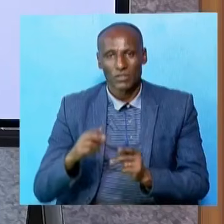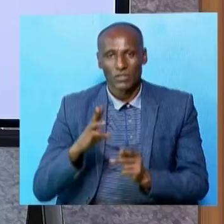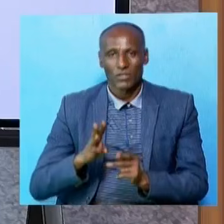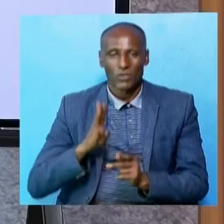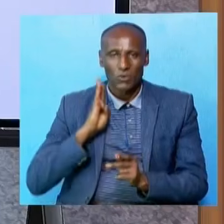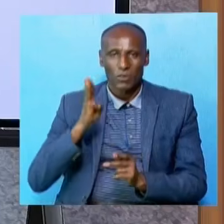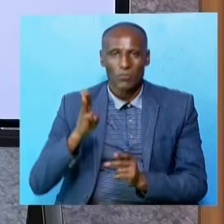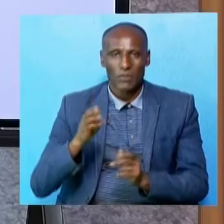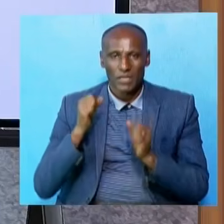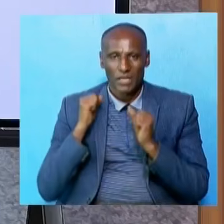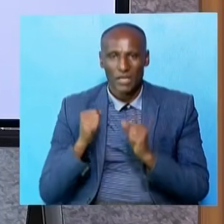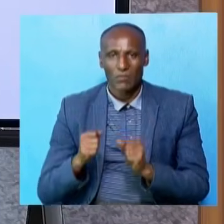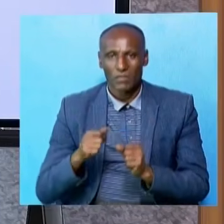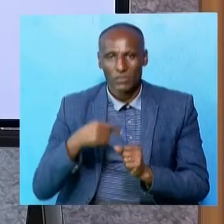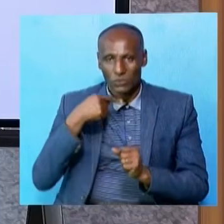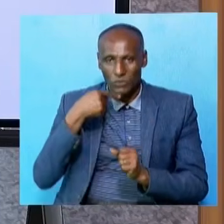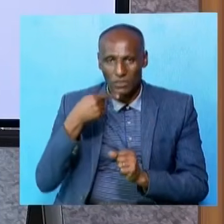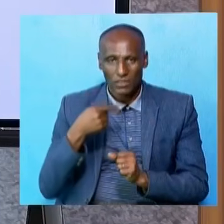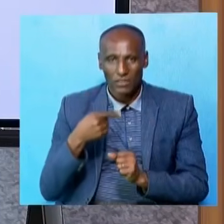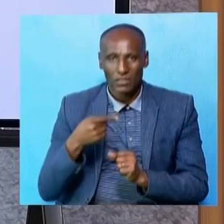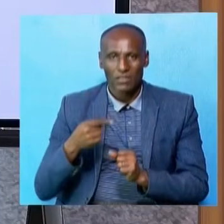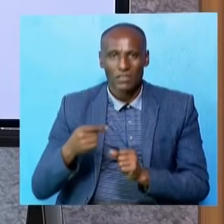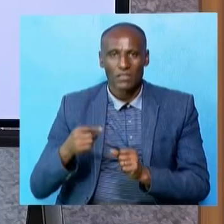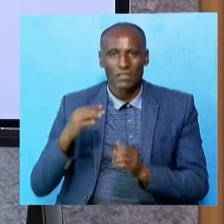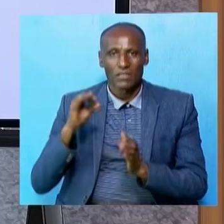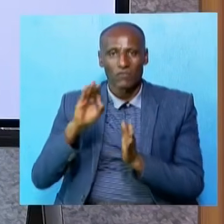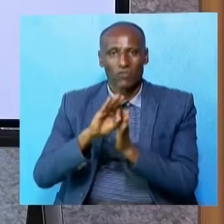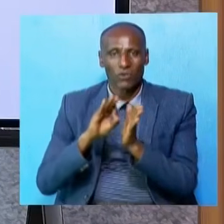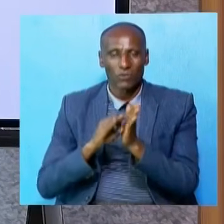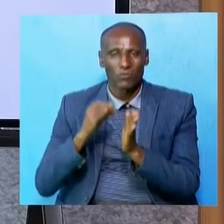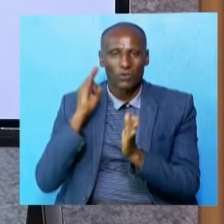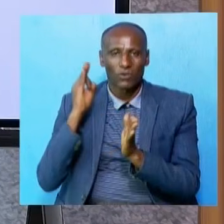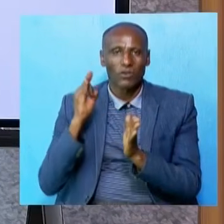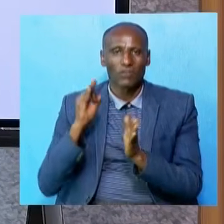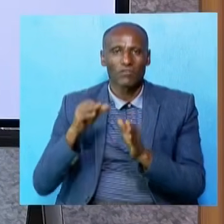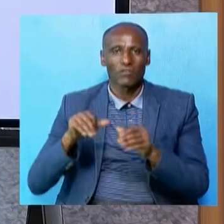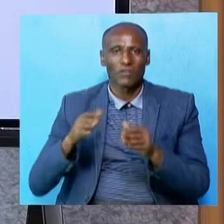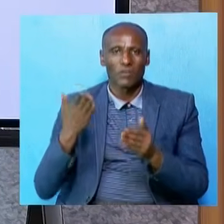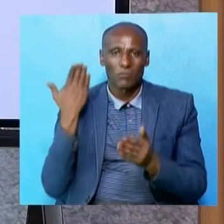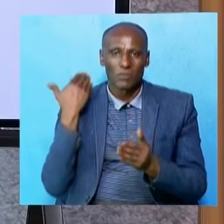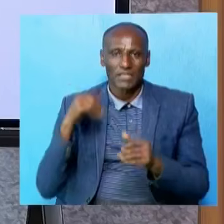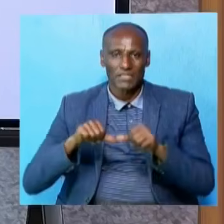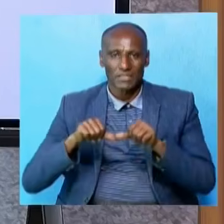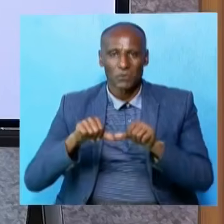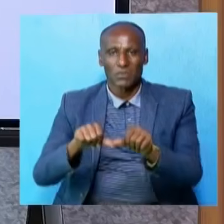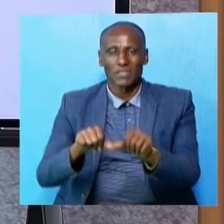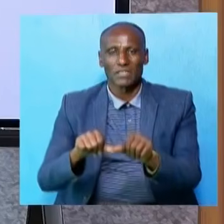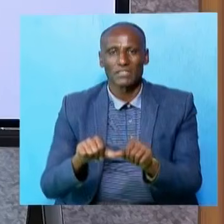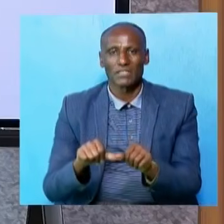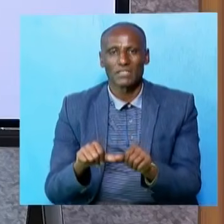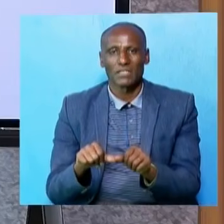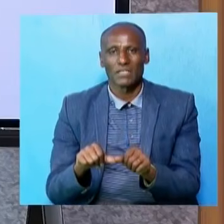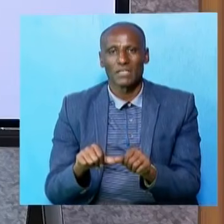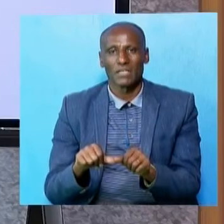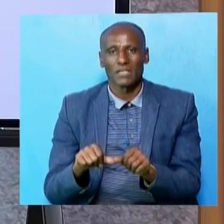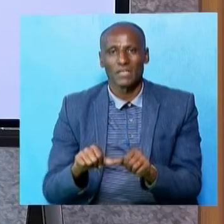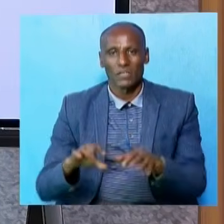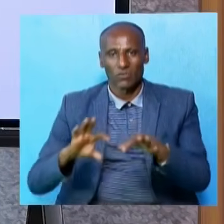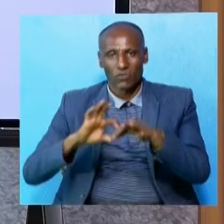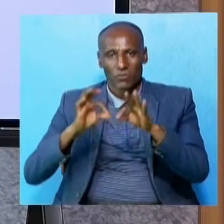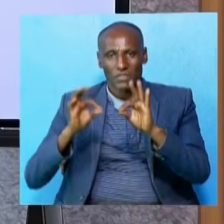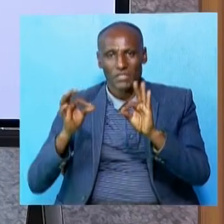tell the form of past continuous, and also you can make some sentences using past